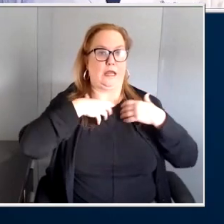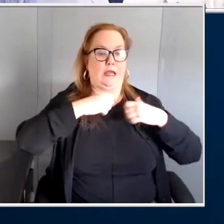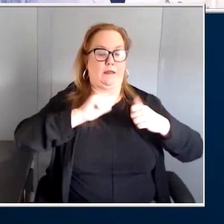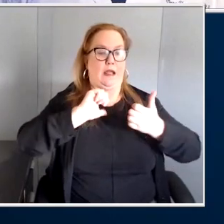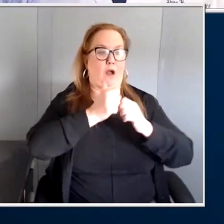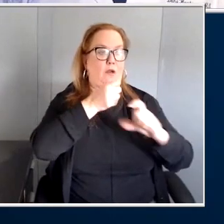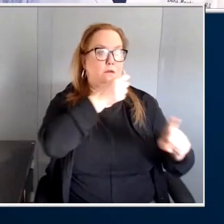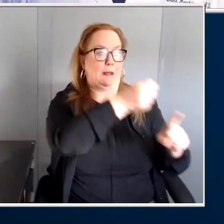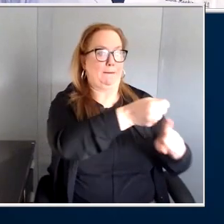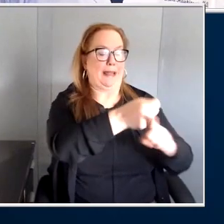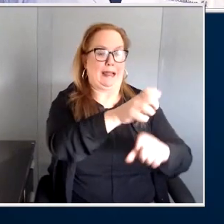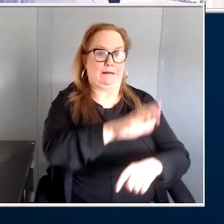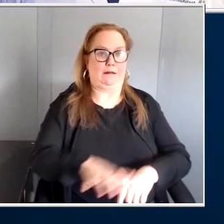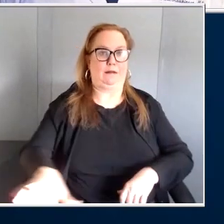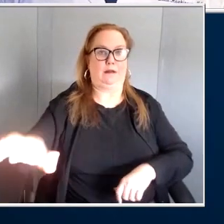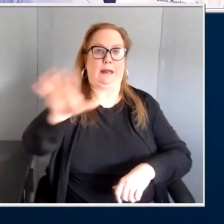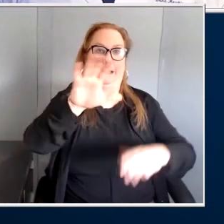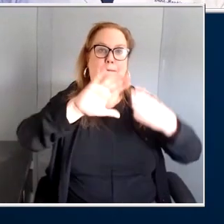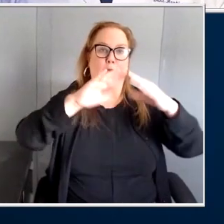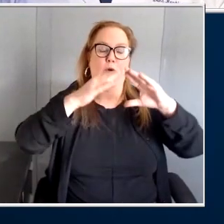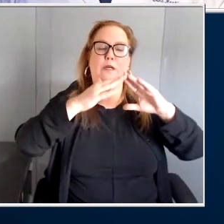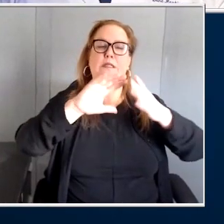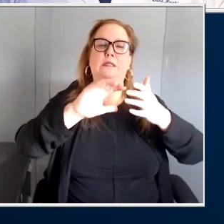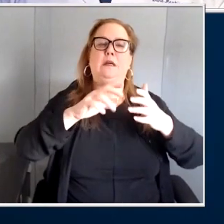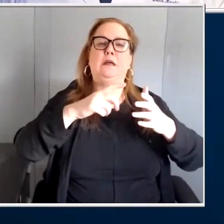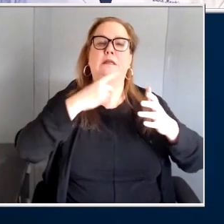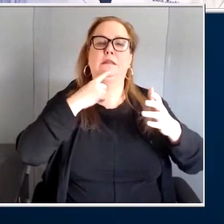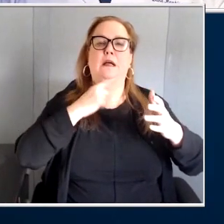demographics. Talk to us a little bit about what you're seeing.